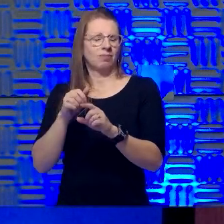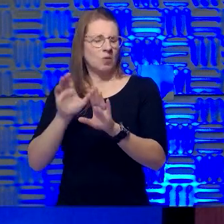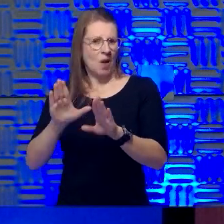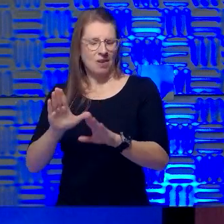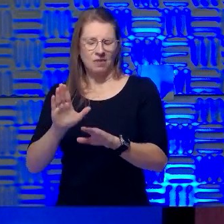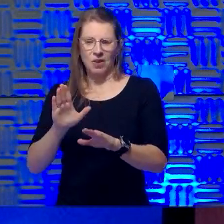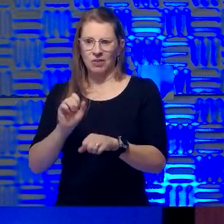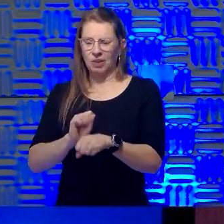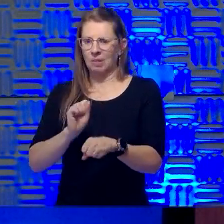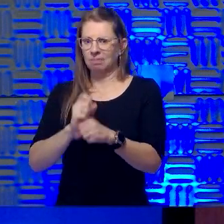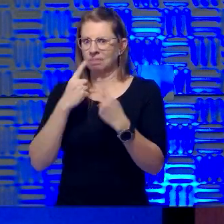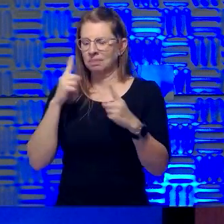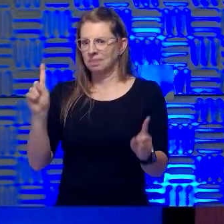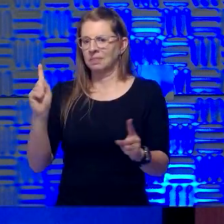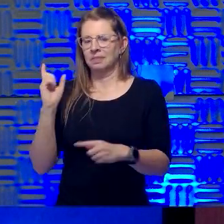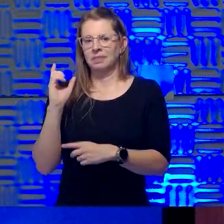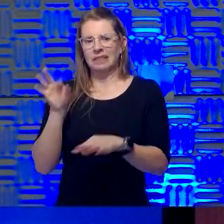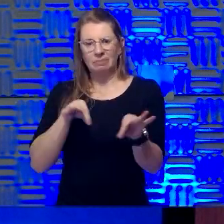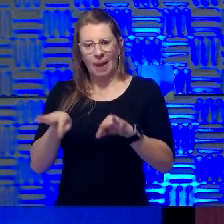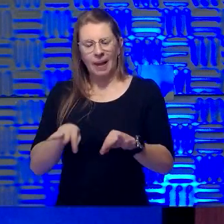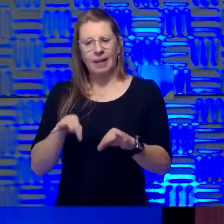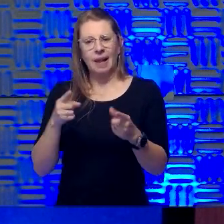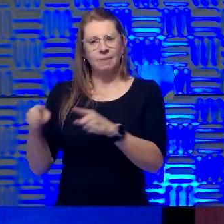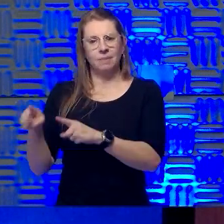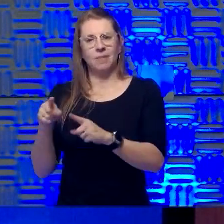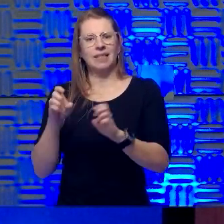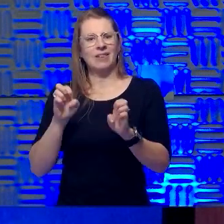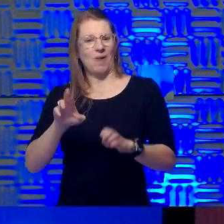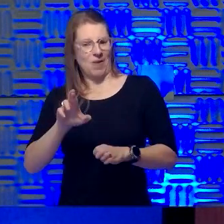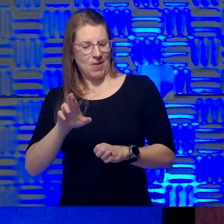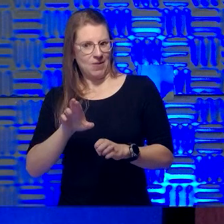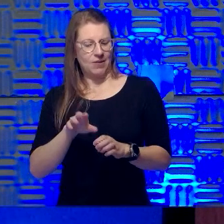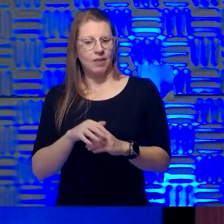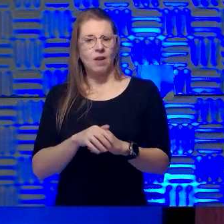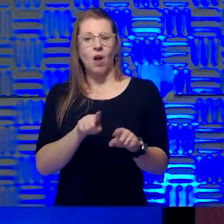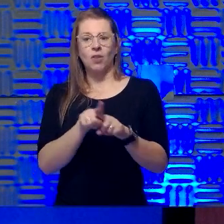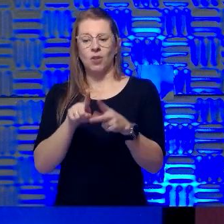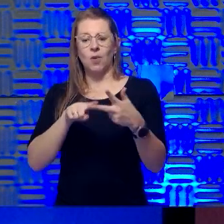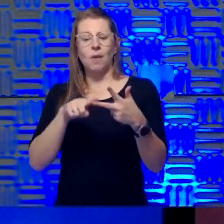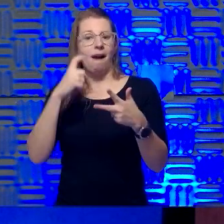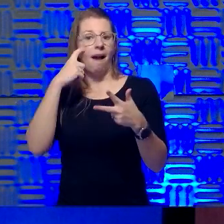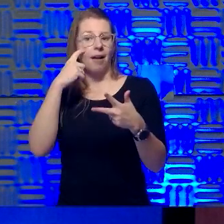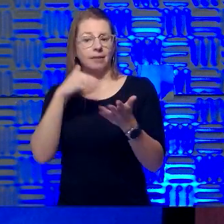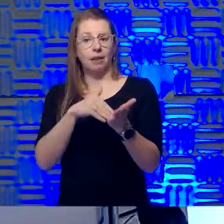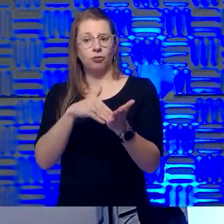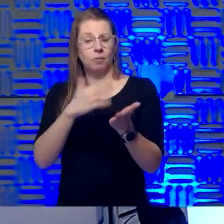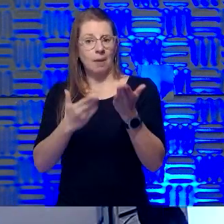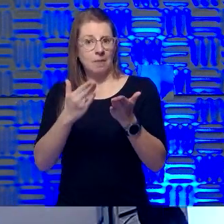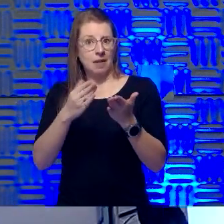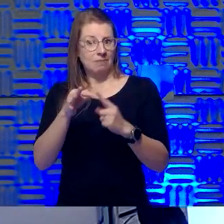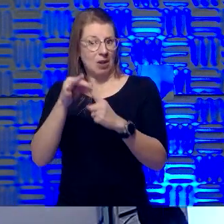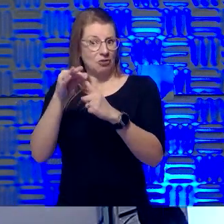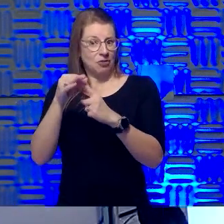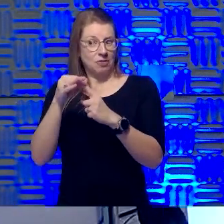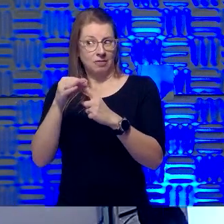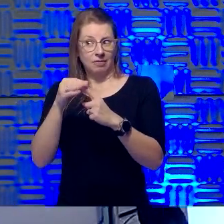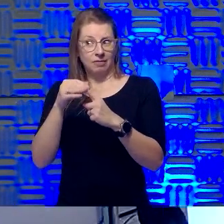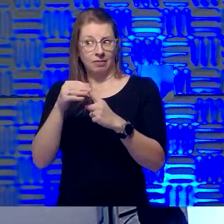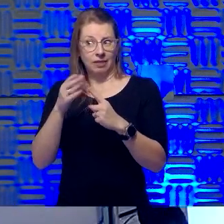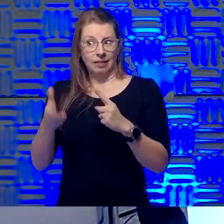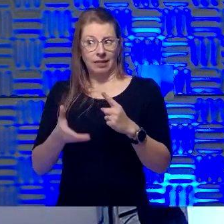things are going down in the emergency room. We may have another special guest, too, one of our eye doctors. Dana, any last thoughts